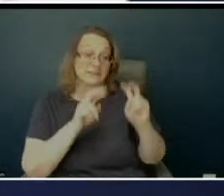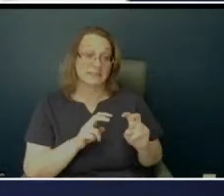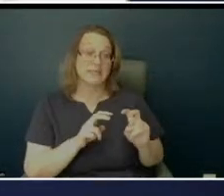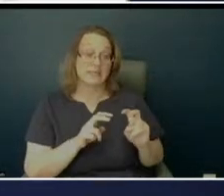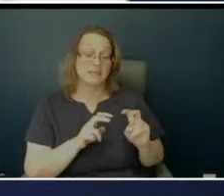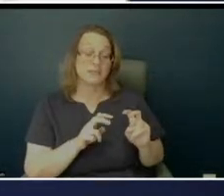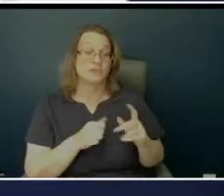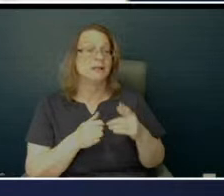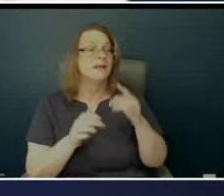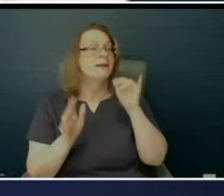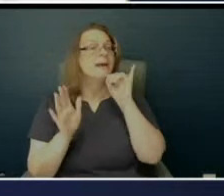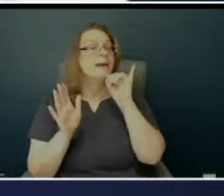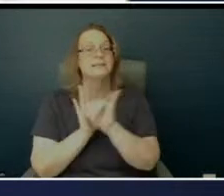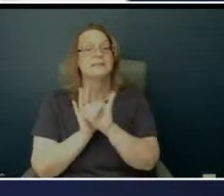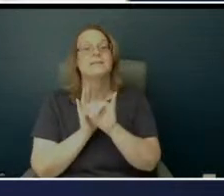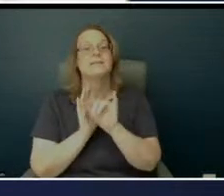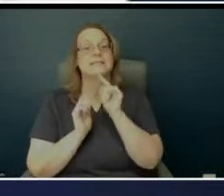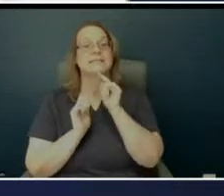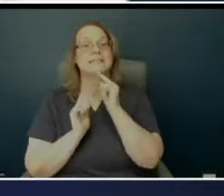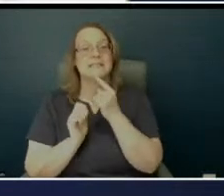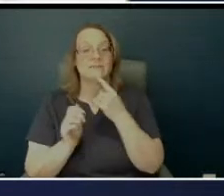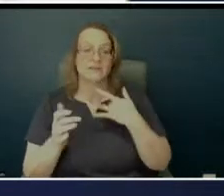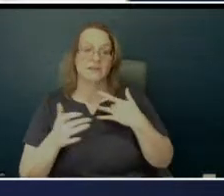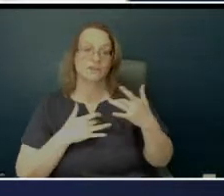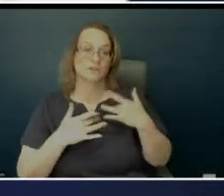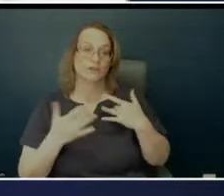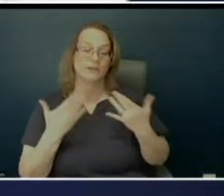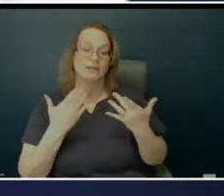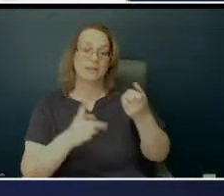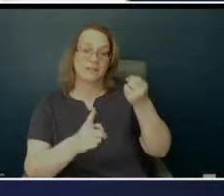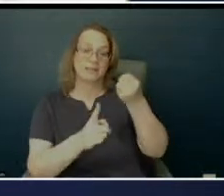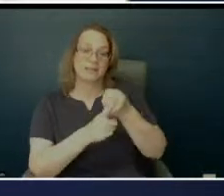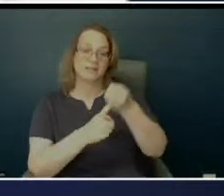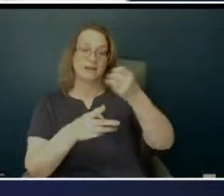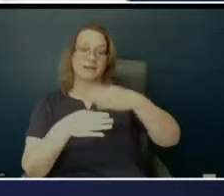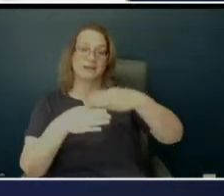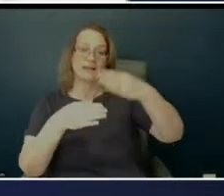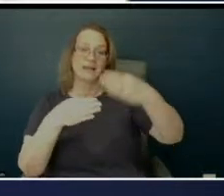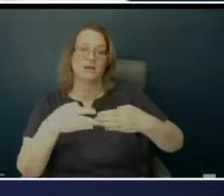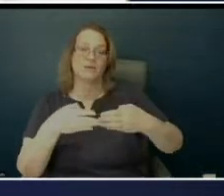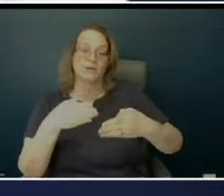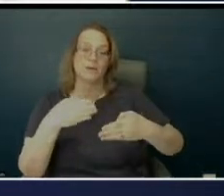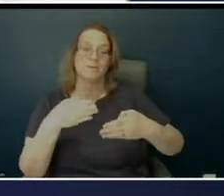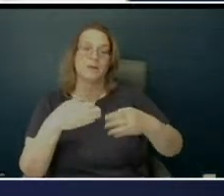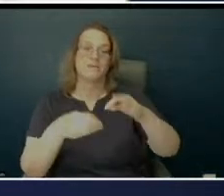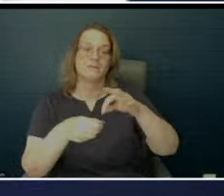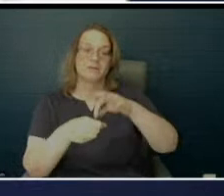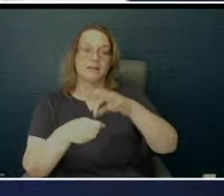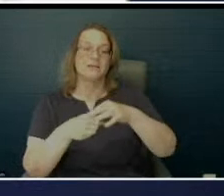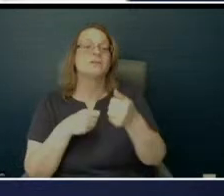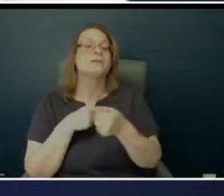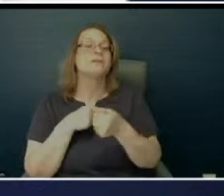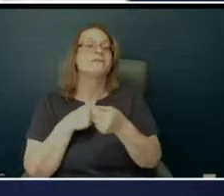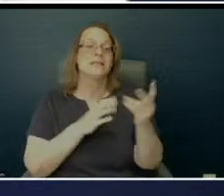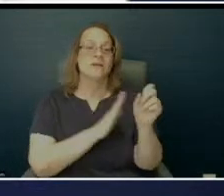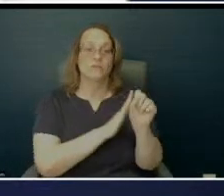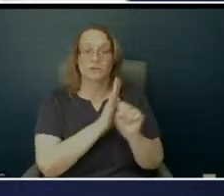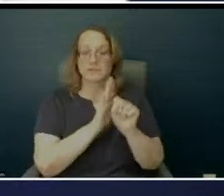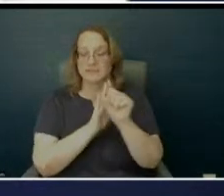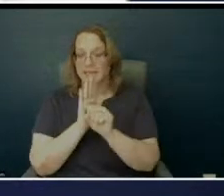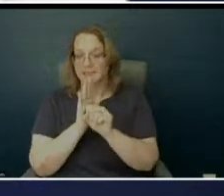significant concerns that may have impacted the outcome of the election in multiple states, including the state of